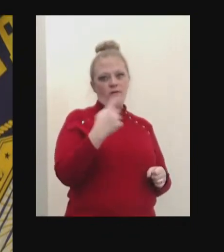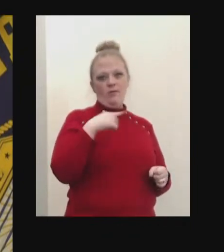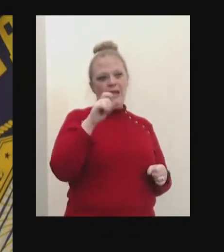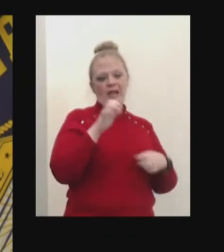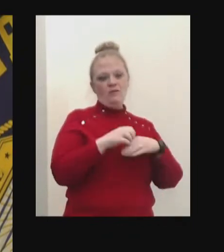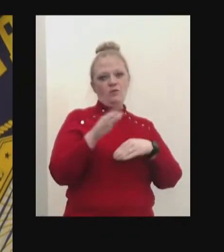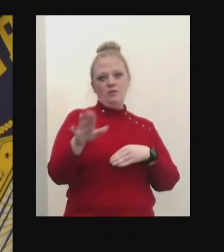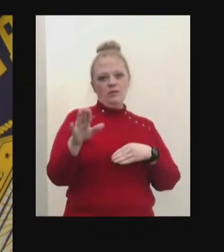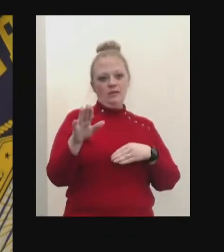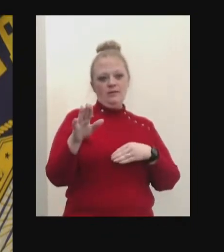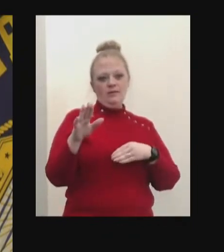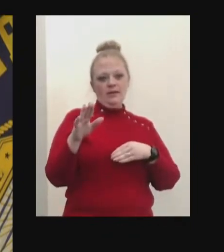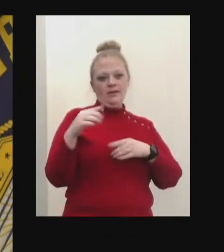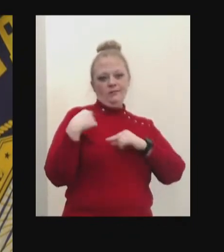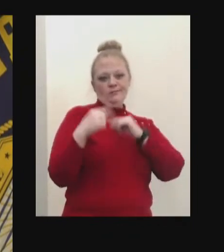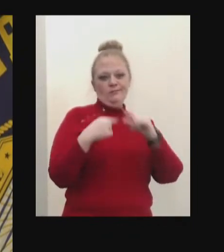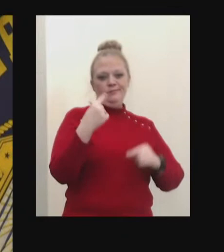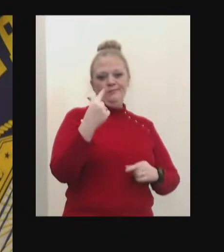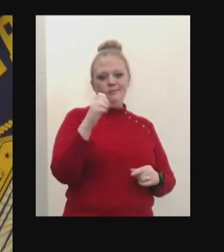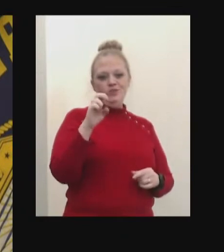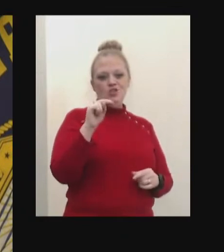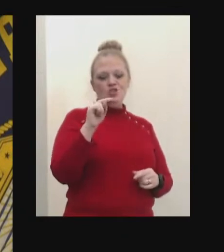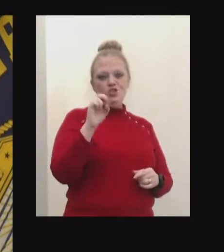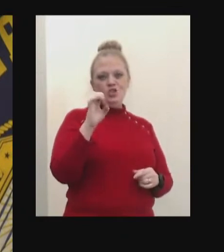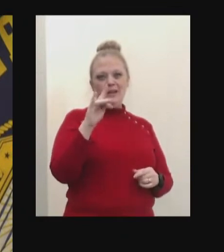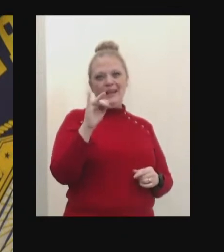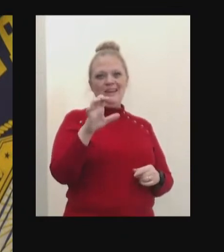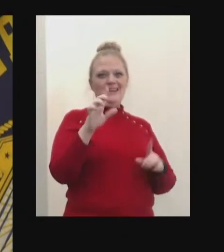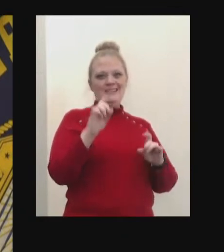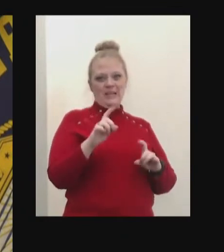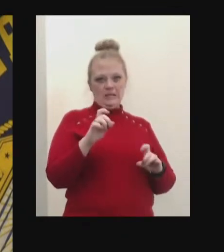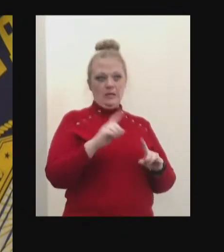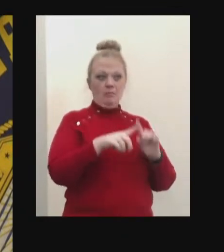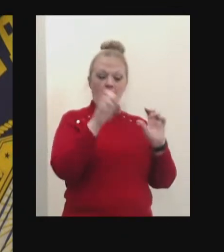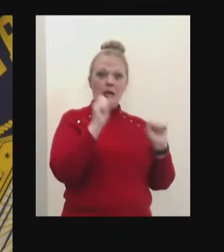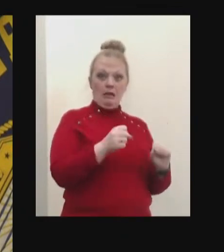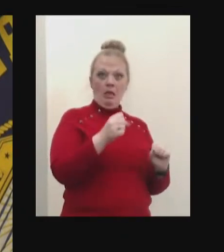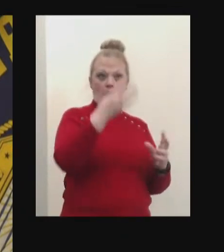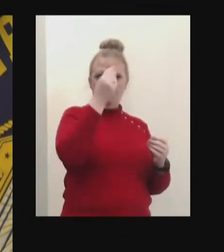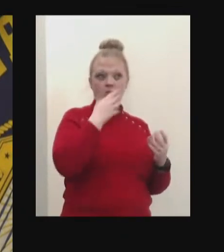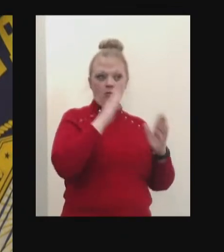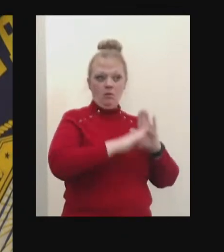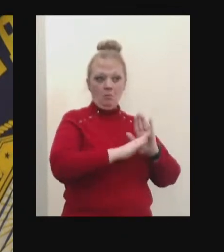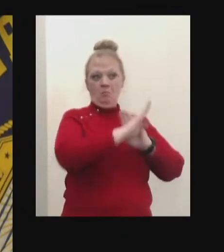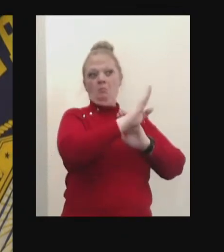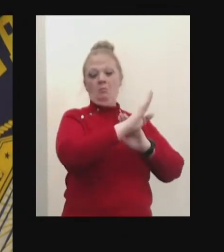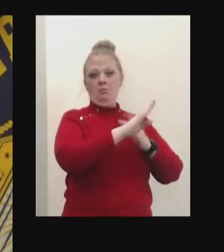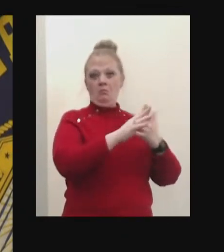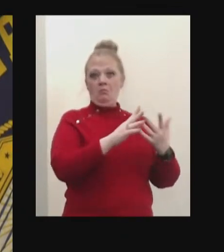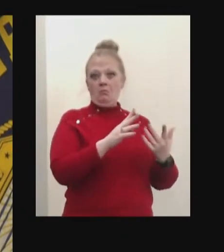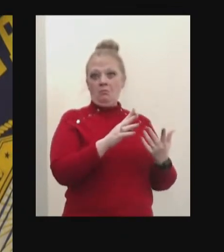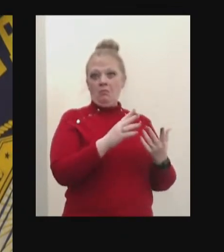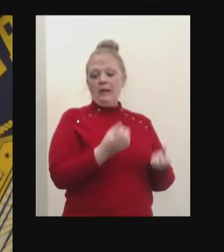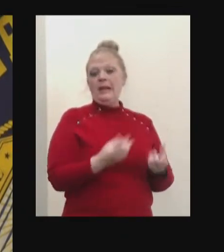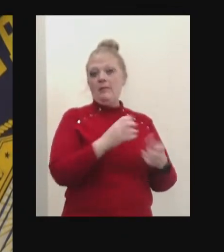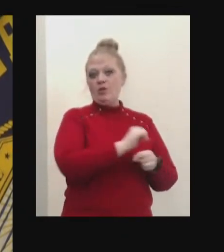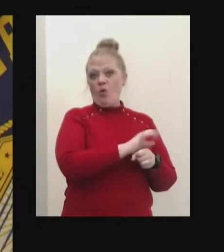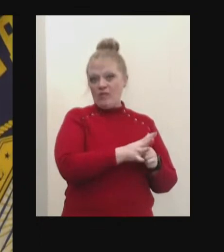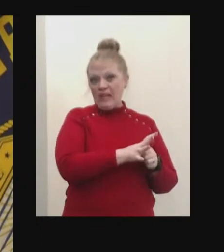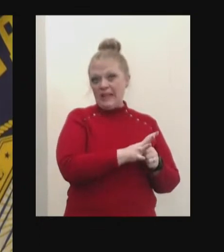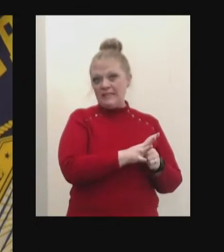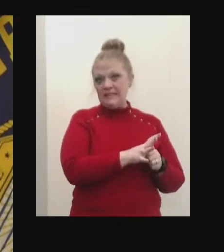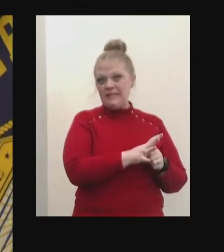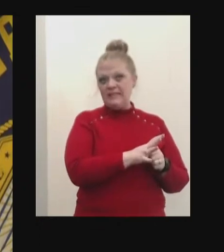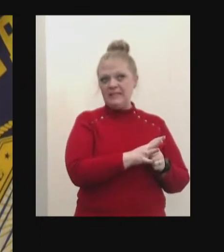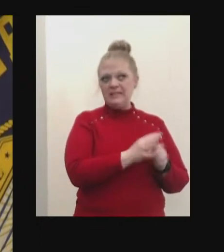It can tell us whether or not there's a spike. It seems to be an increase in the number of COVID-19 samples